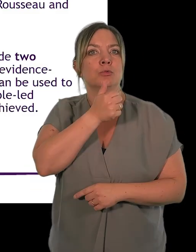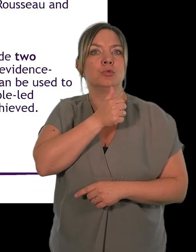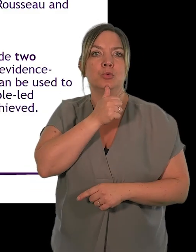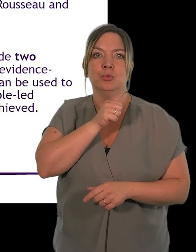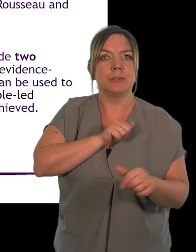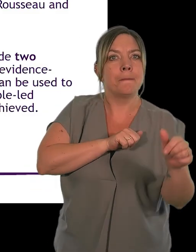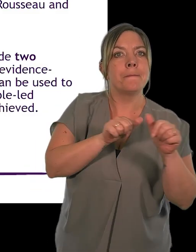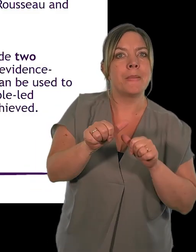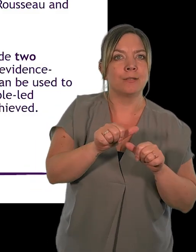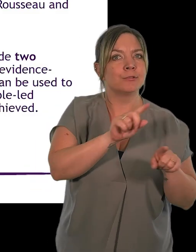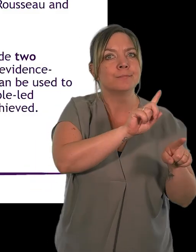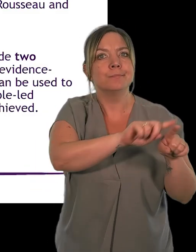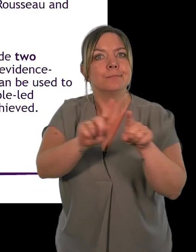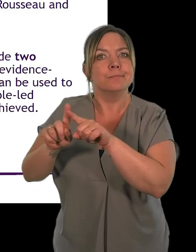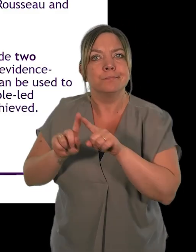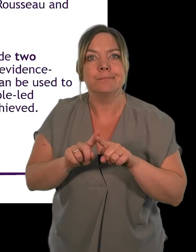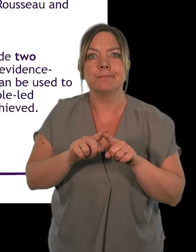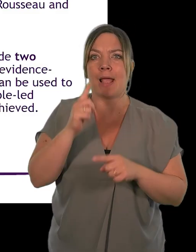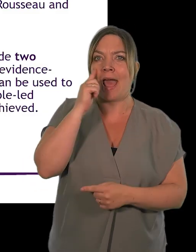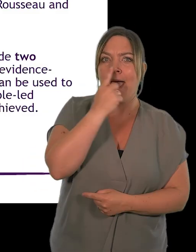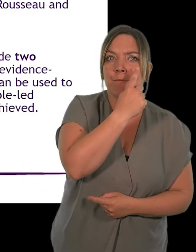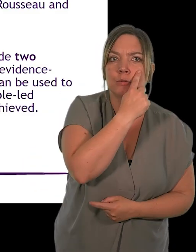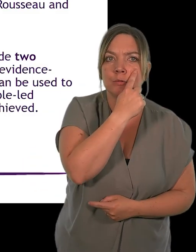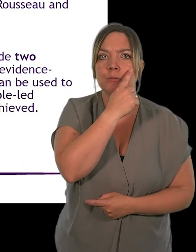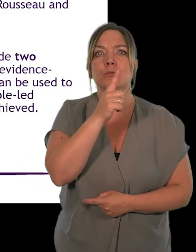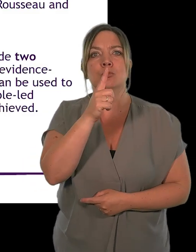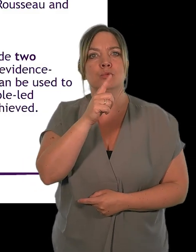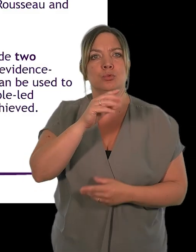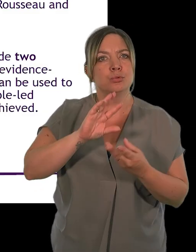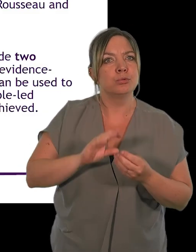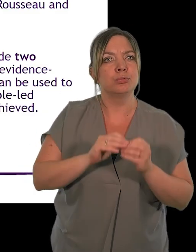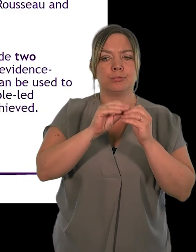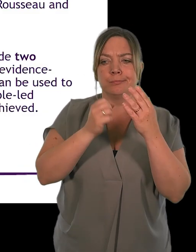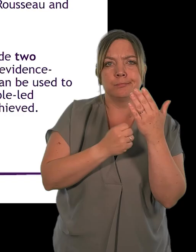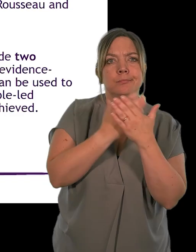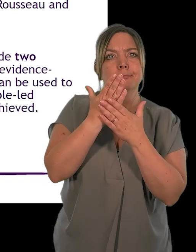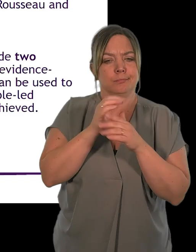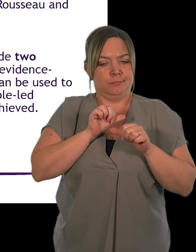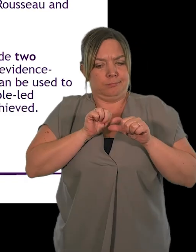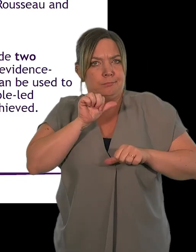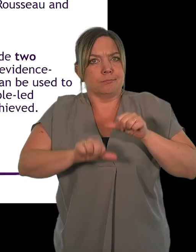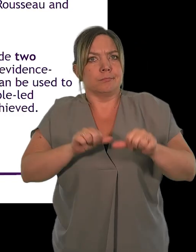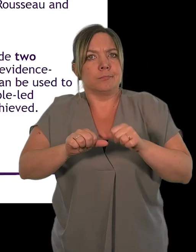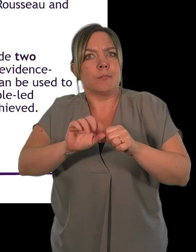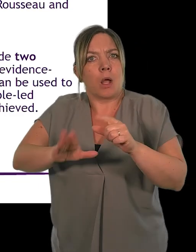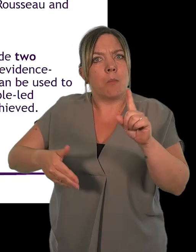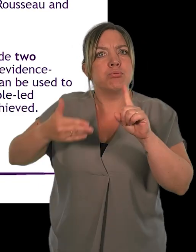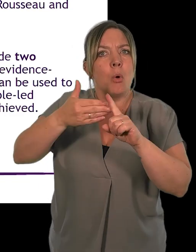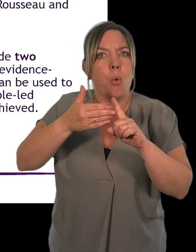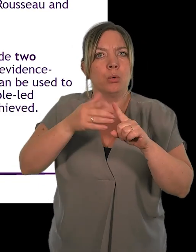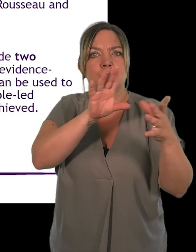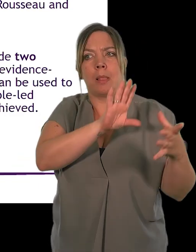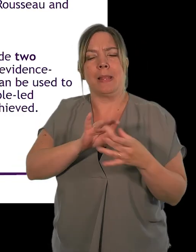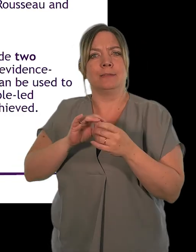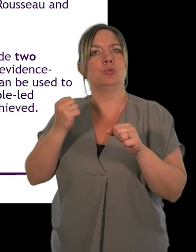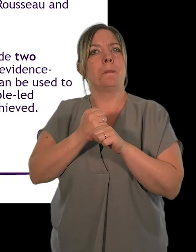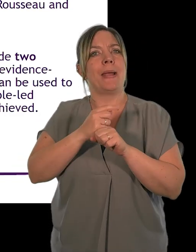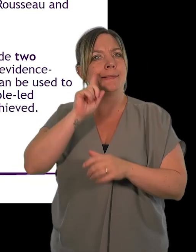more systematic approach to decision making, so to eliminate